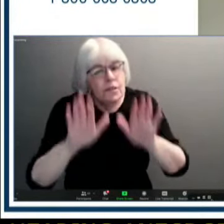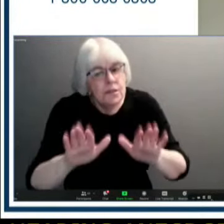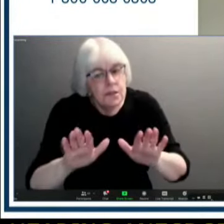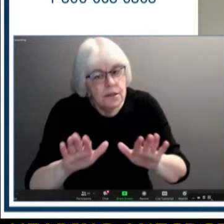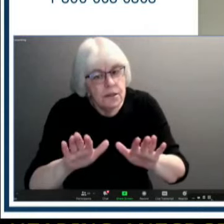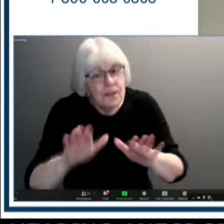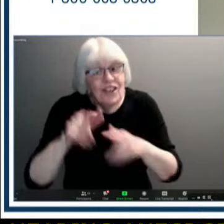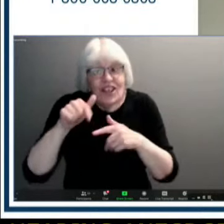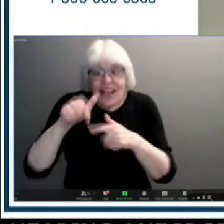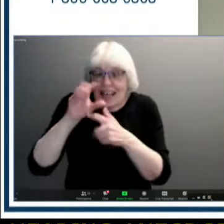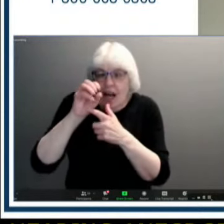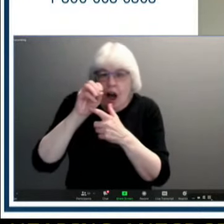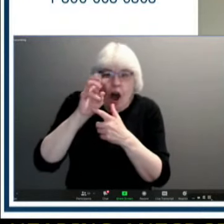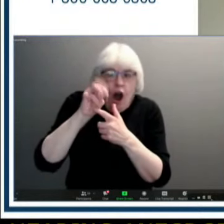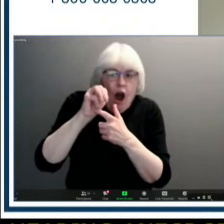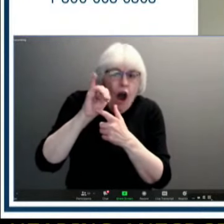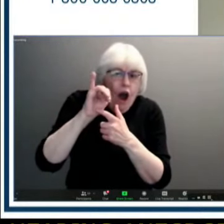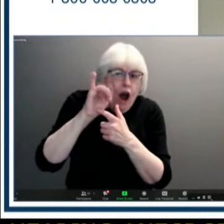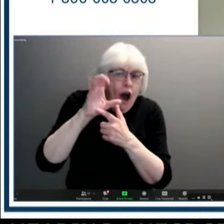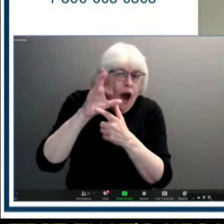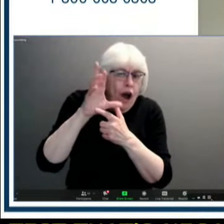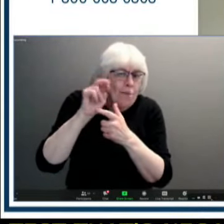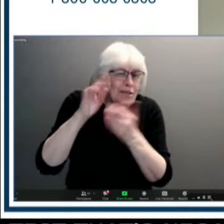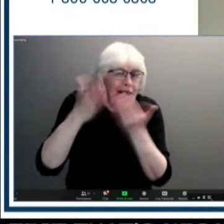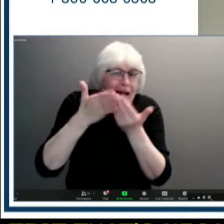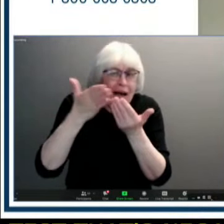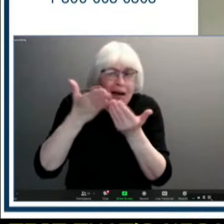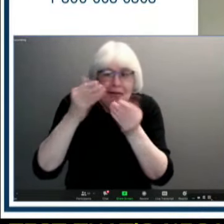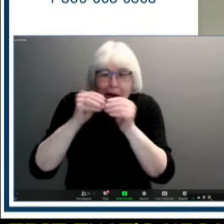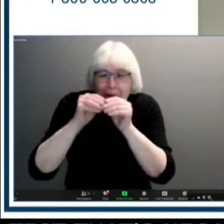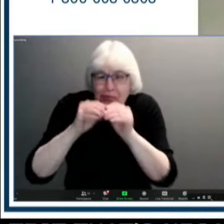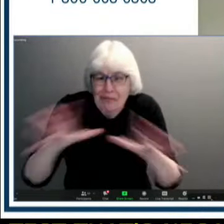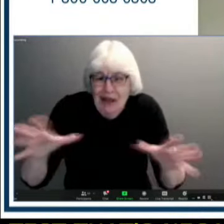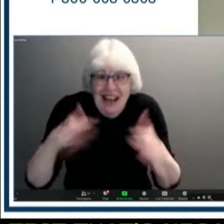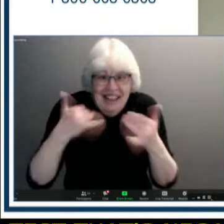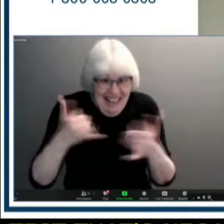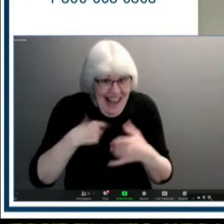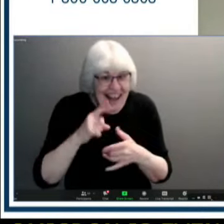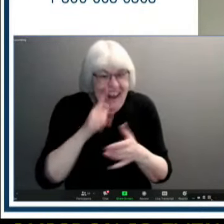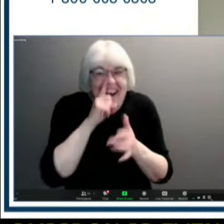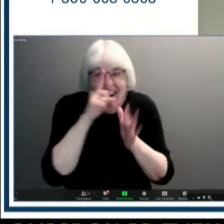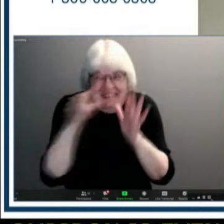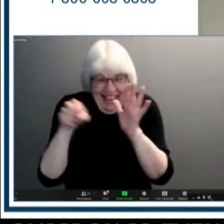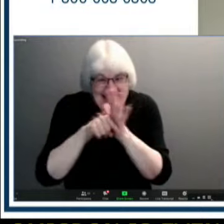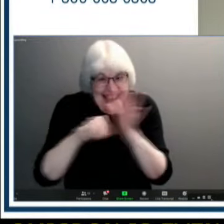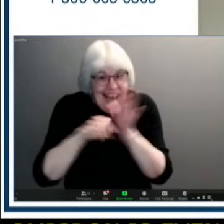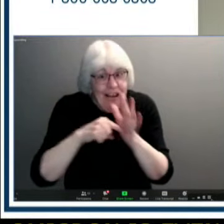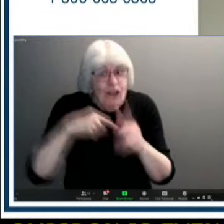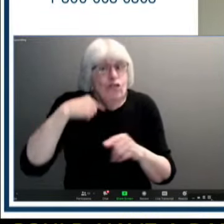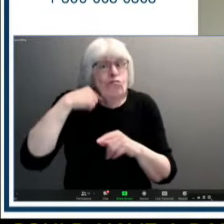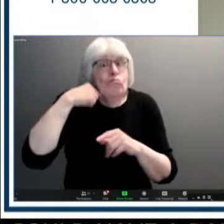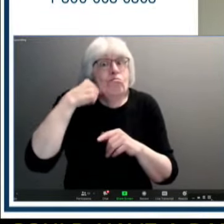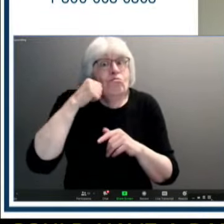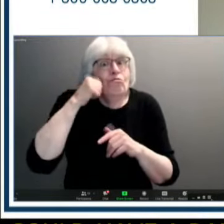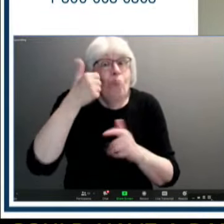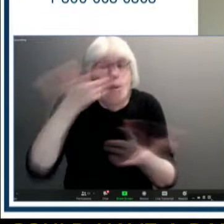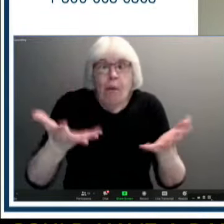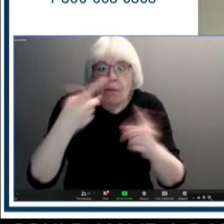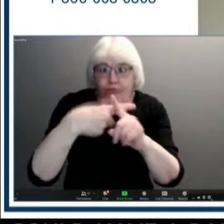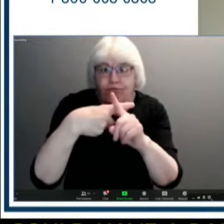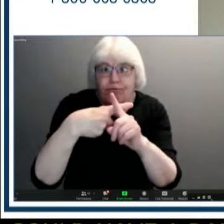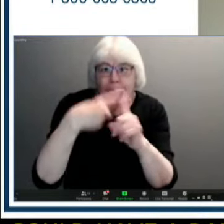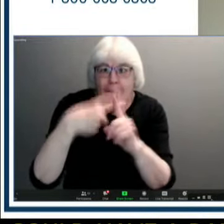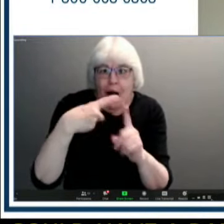infectious. You could have a rapid test today and be negative, and tomorrow you'll be positive. In fact, we're dealing with a cluster of